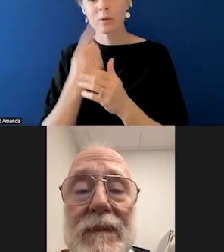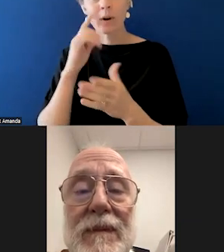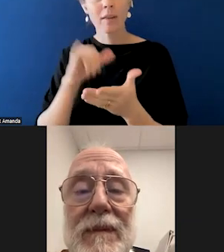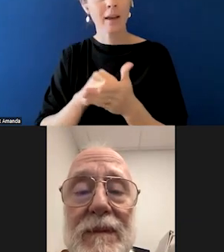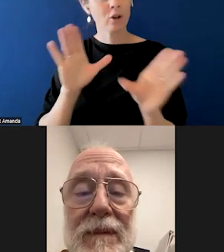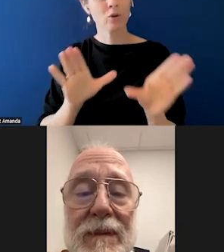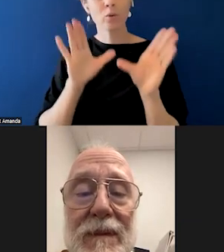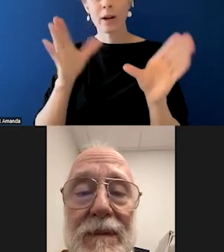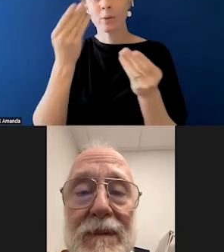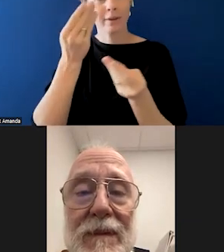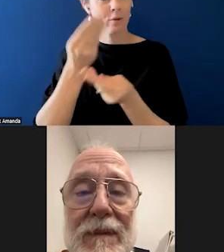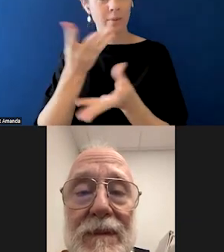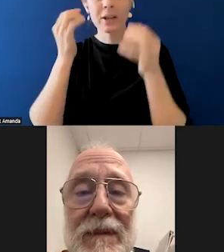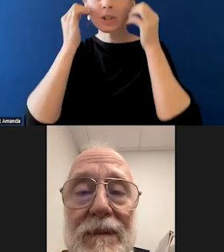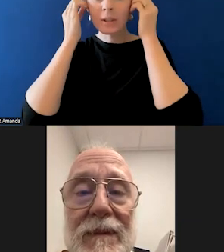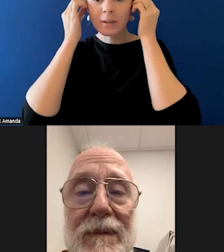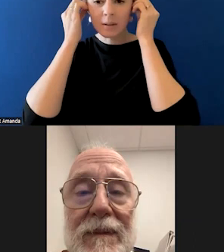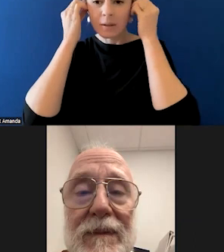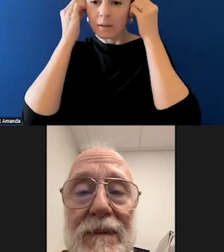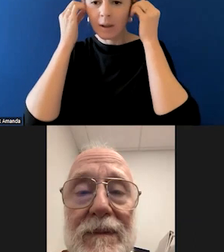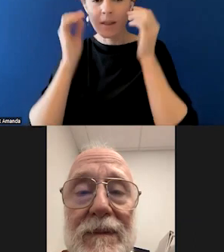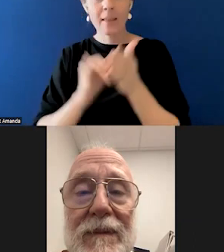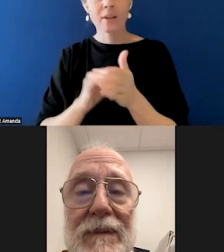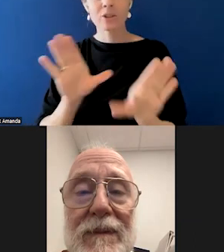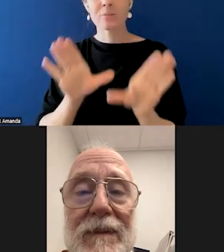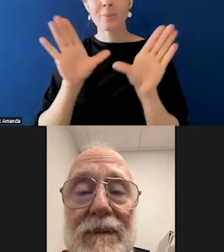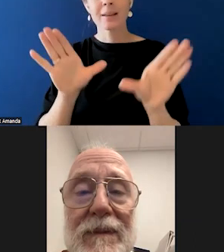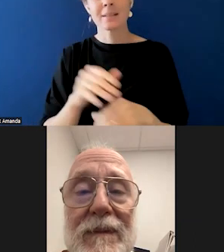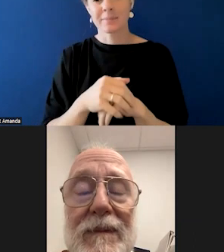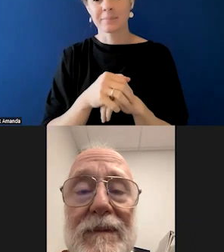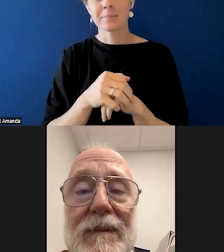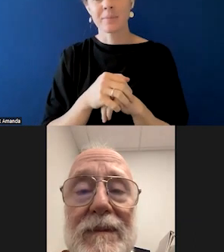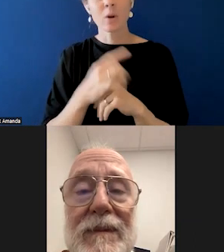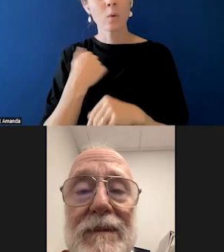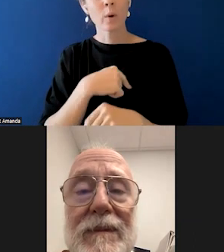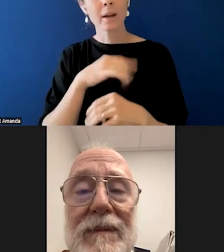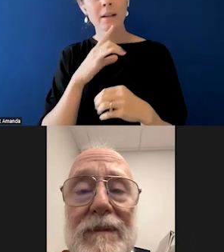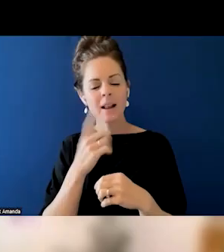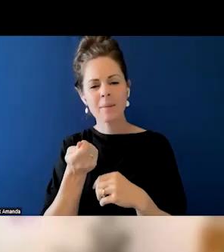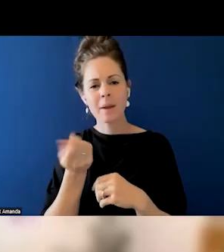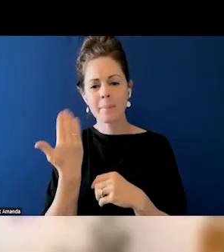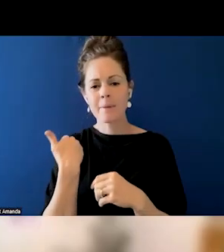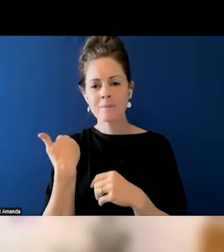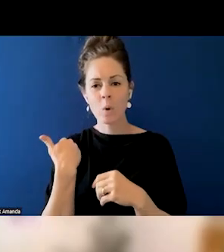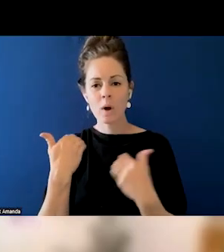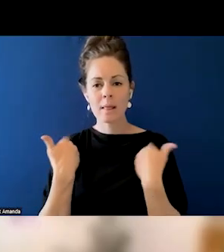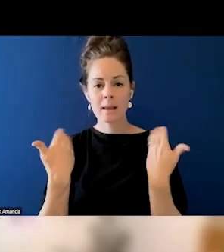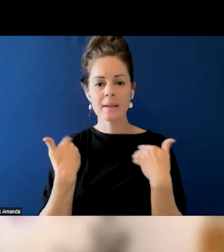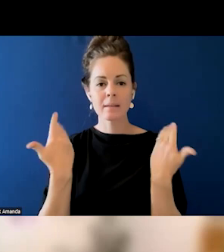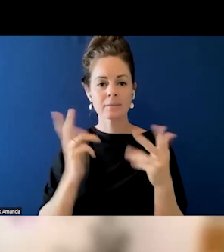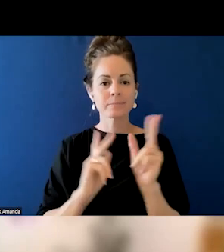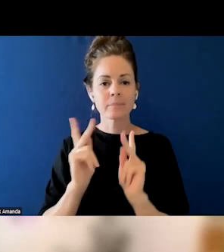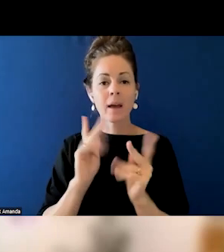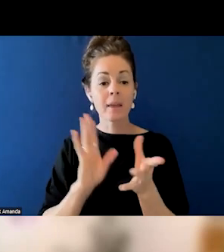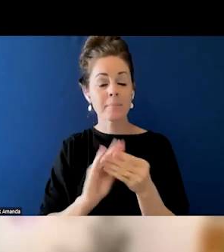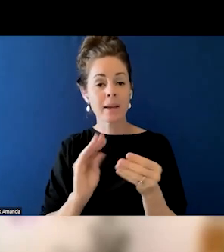incredible information. I mean, that is just phenomenal. In that regard, we had talked a little bit earlier about the young folks and the messages